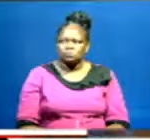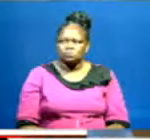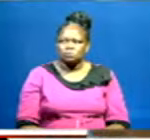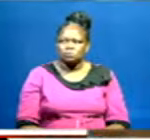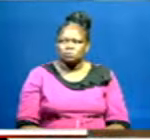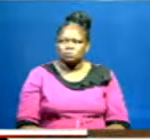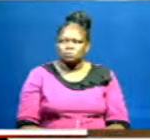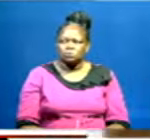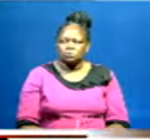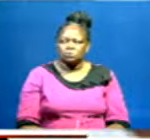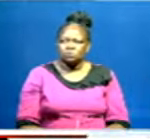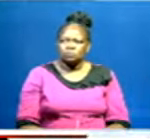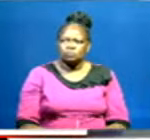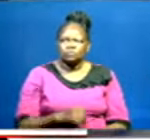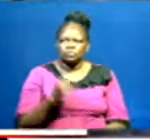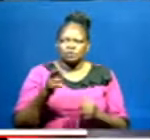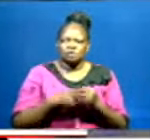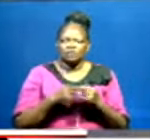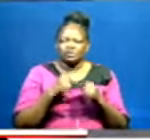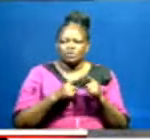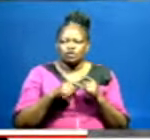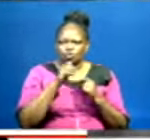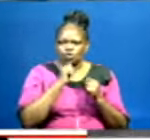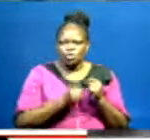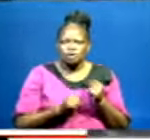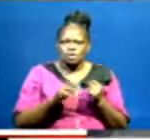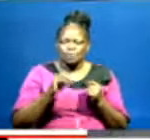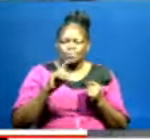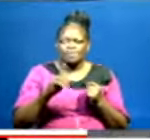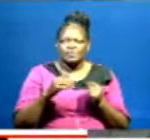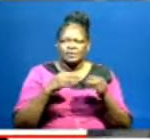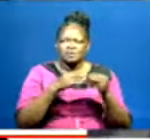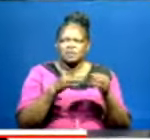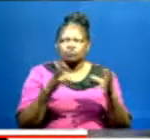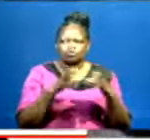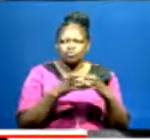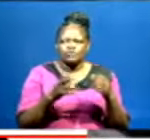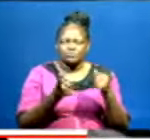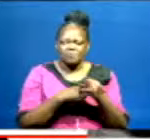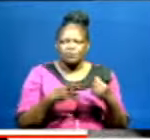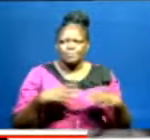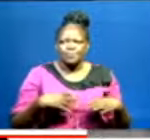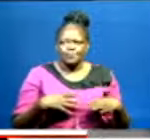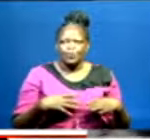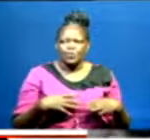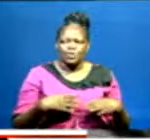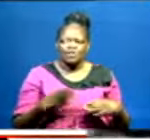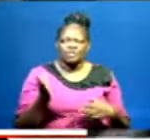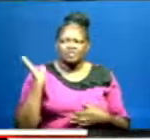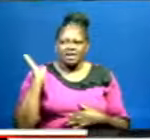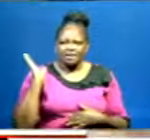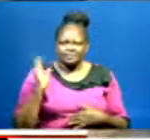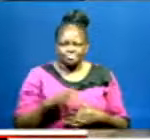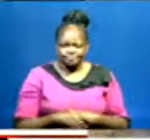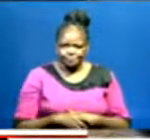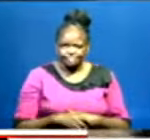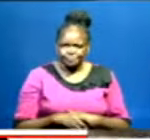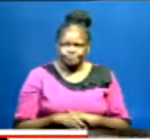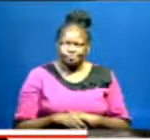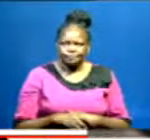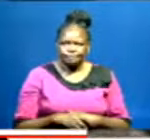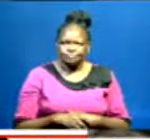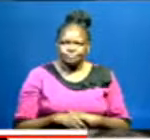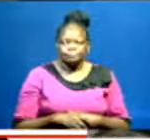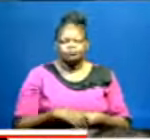27 years old Rajab Muhammad leads a band of 7 peers in Kaswida and Nasheed Islamic praise